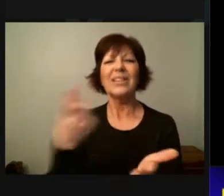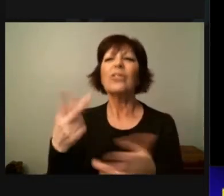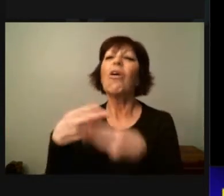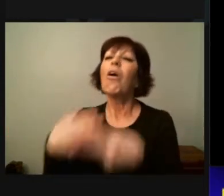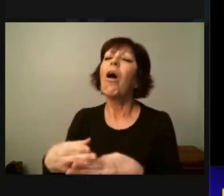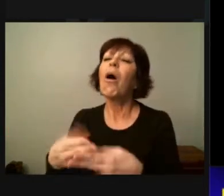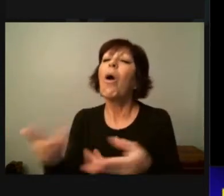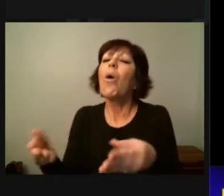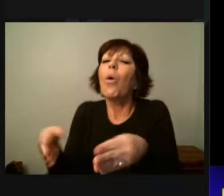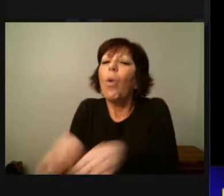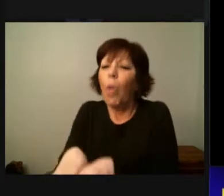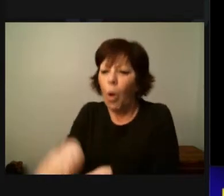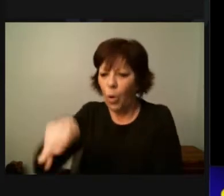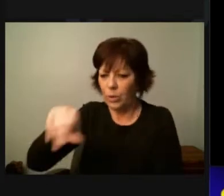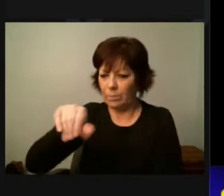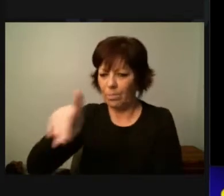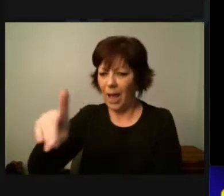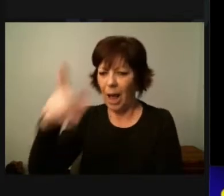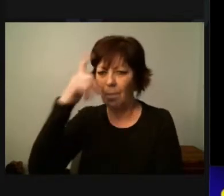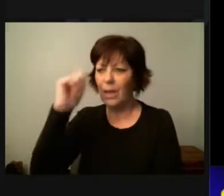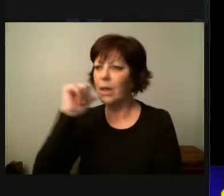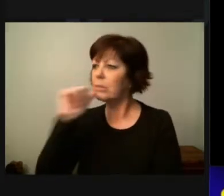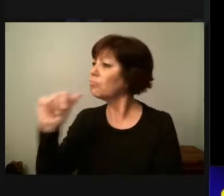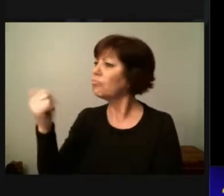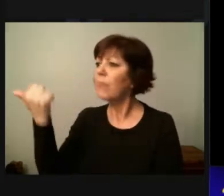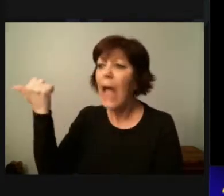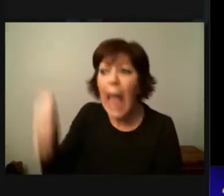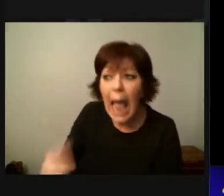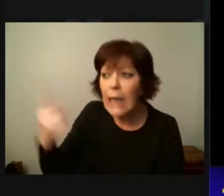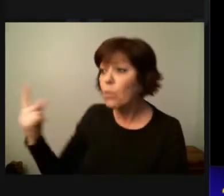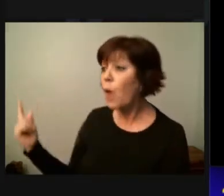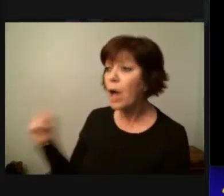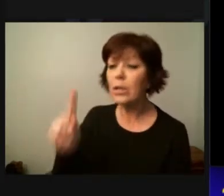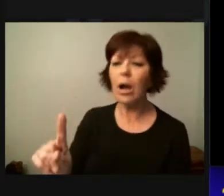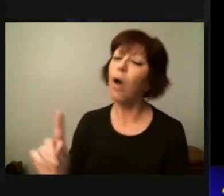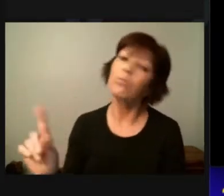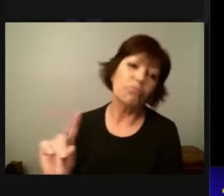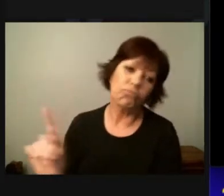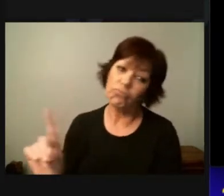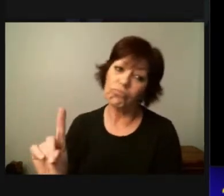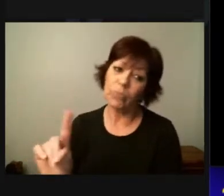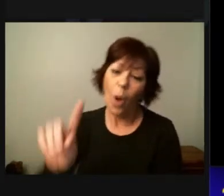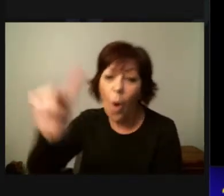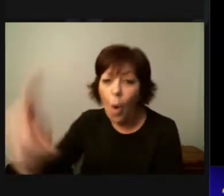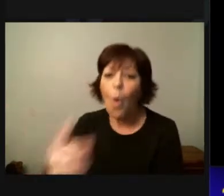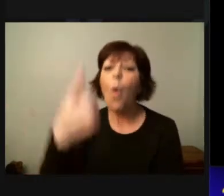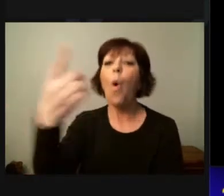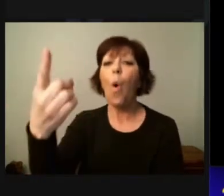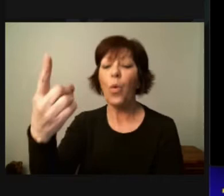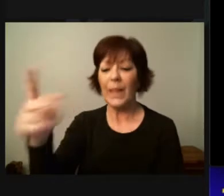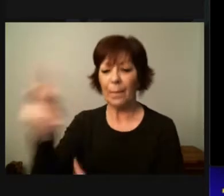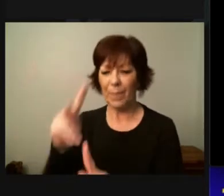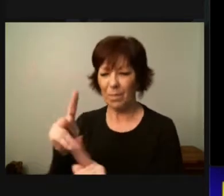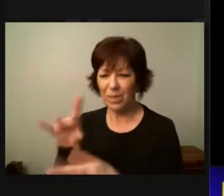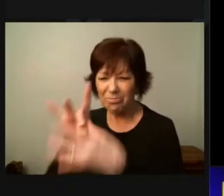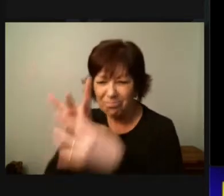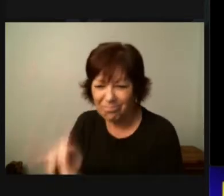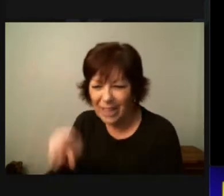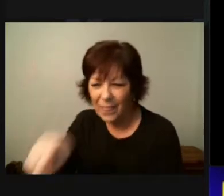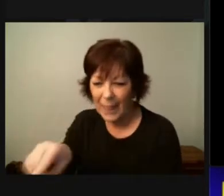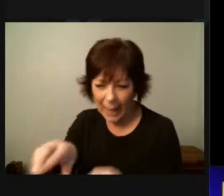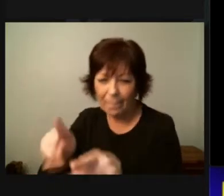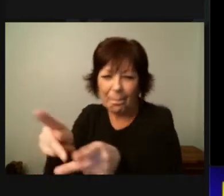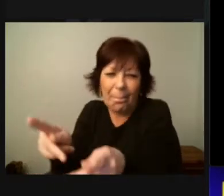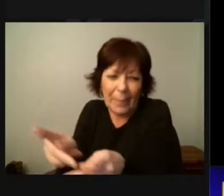closed pod because not anybody from the public can come, just the people that have registered to be at